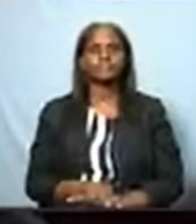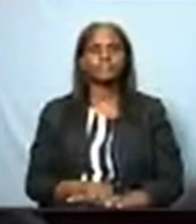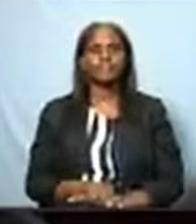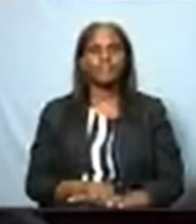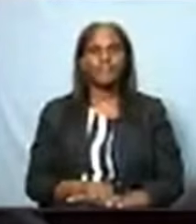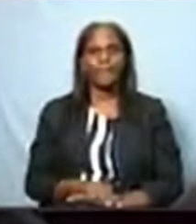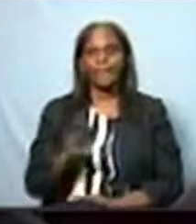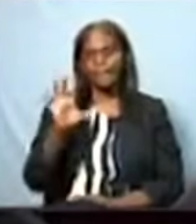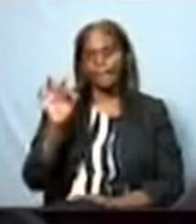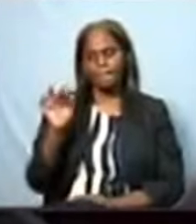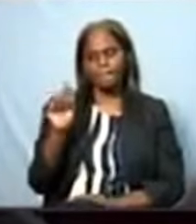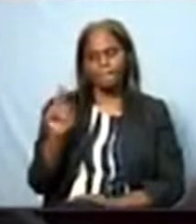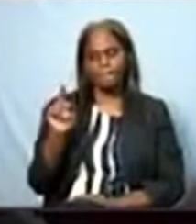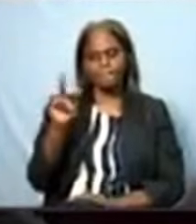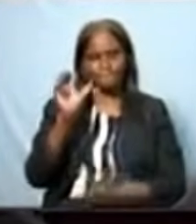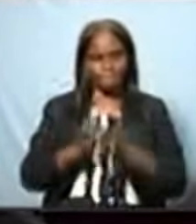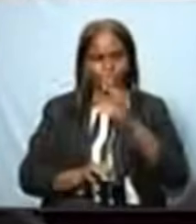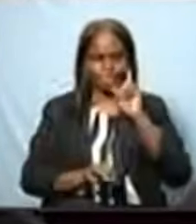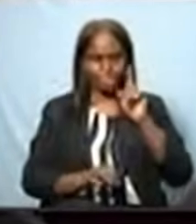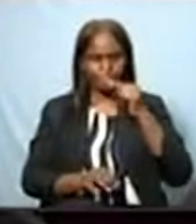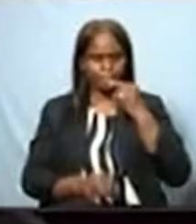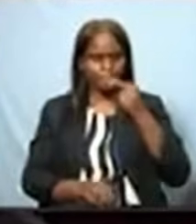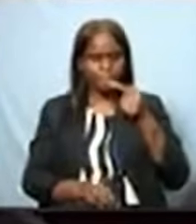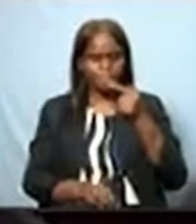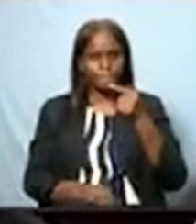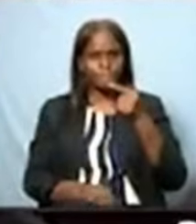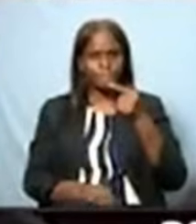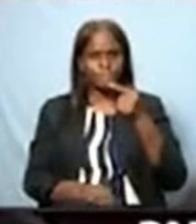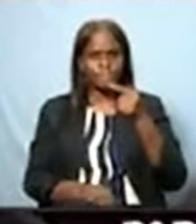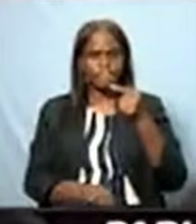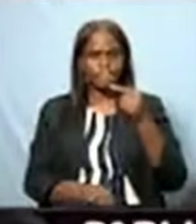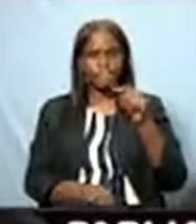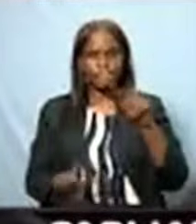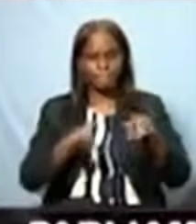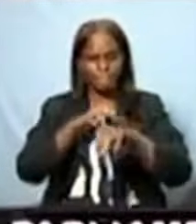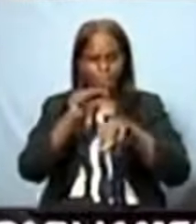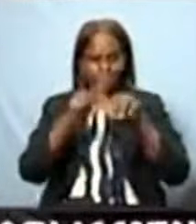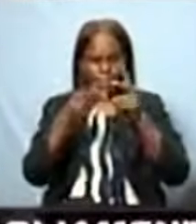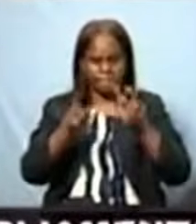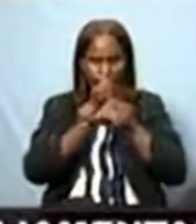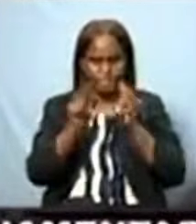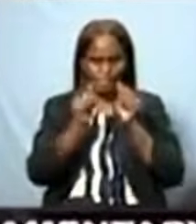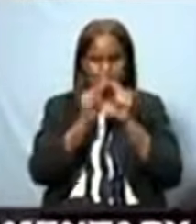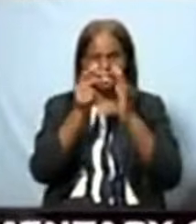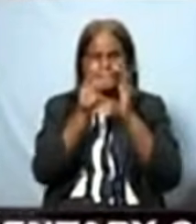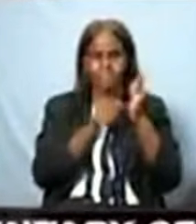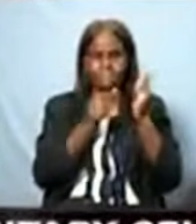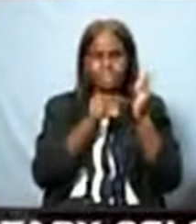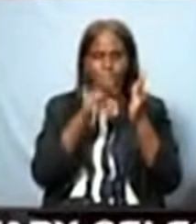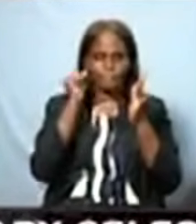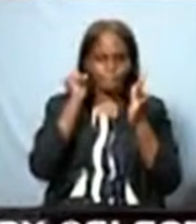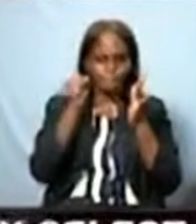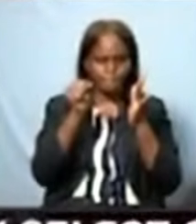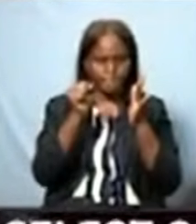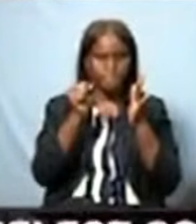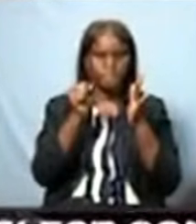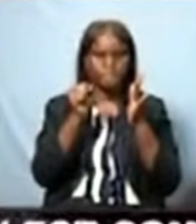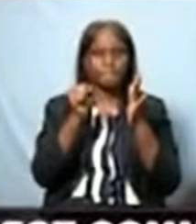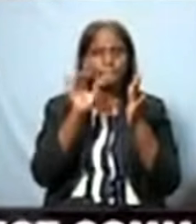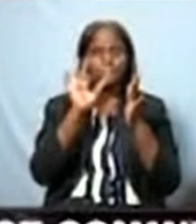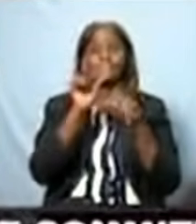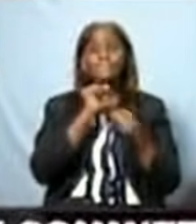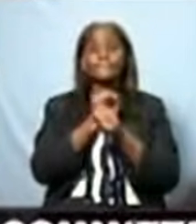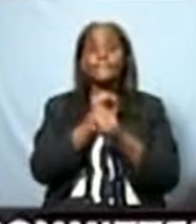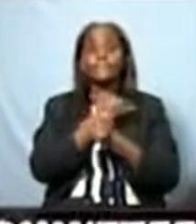Article 9, clause 1 says, the national values and principles shall, it's